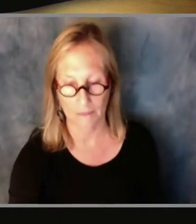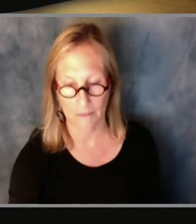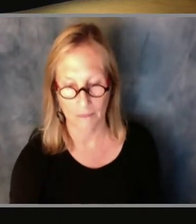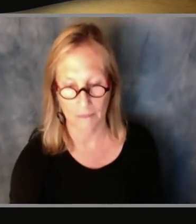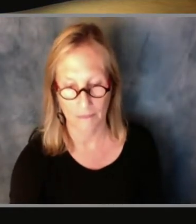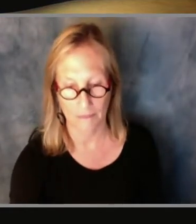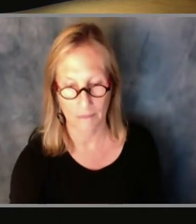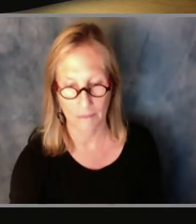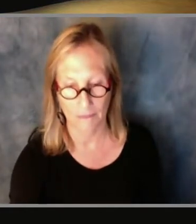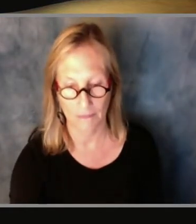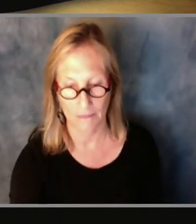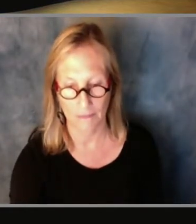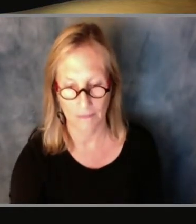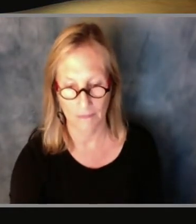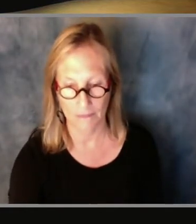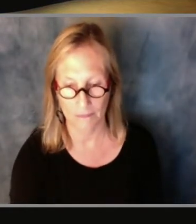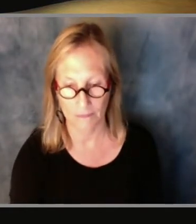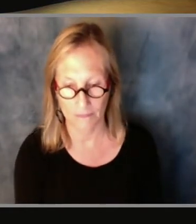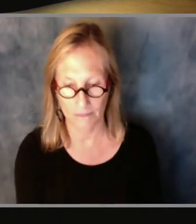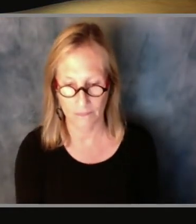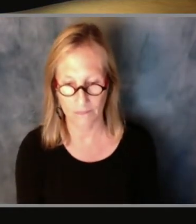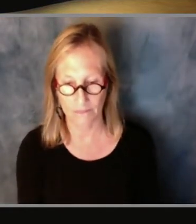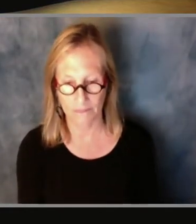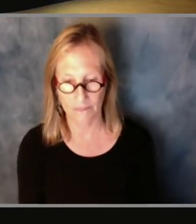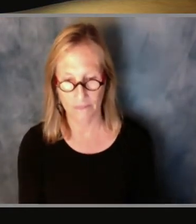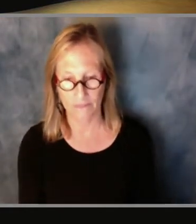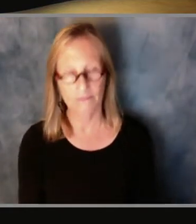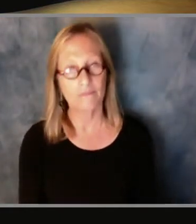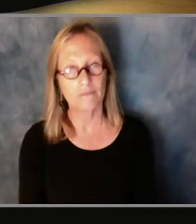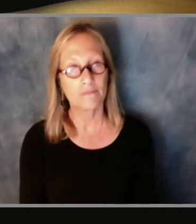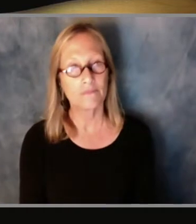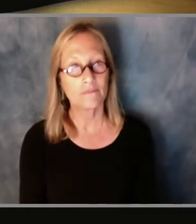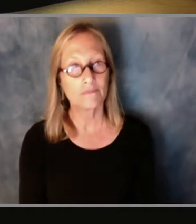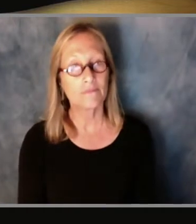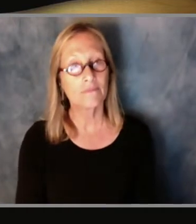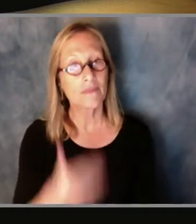Thank you. Can you?